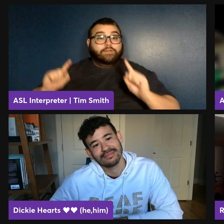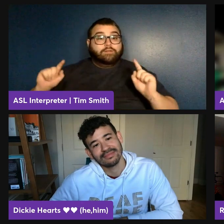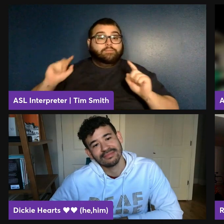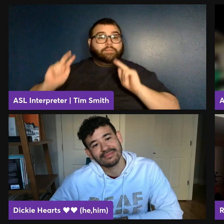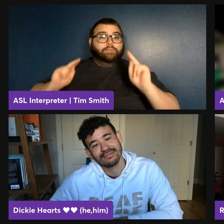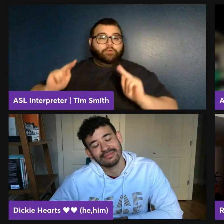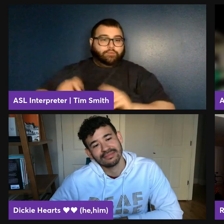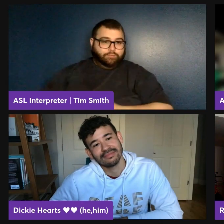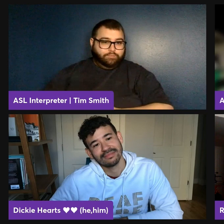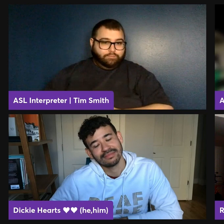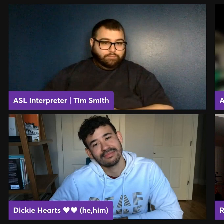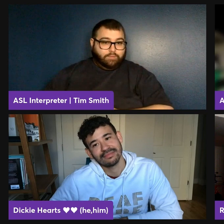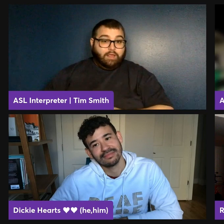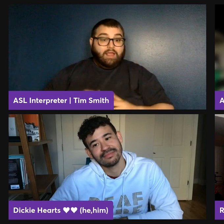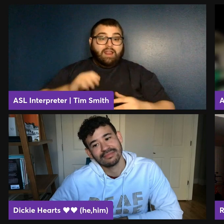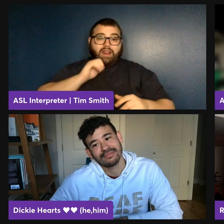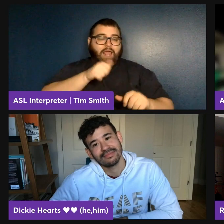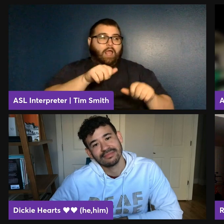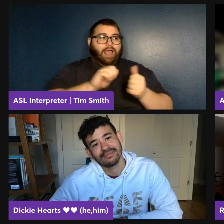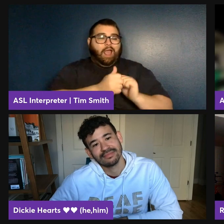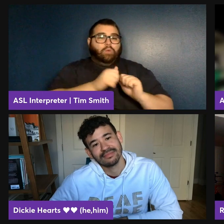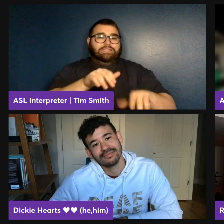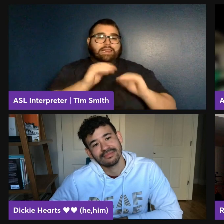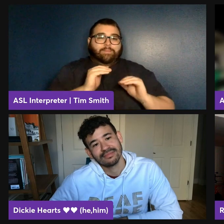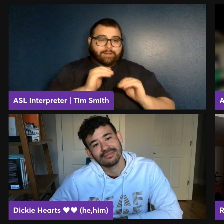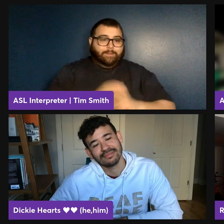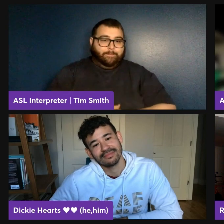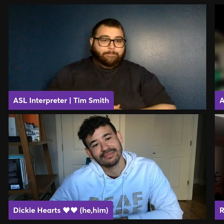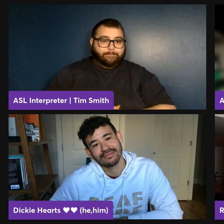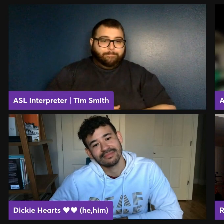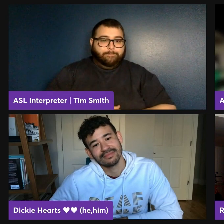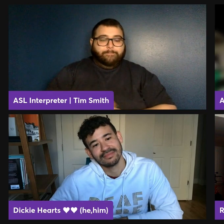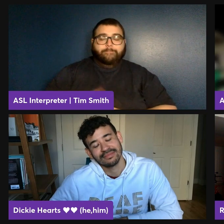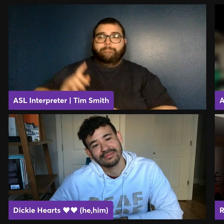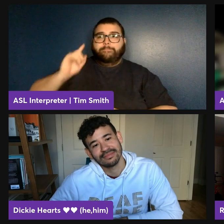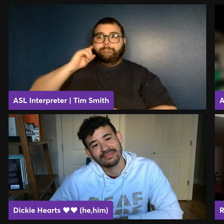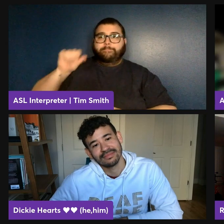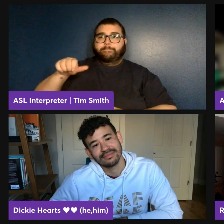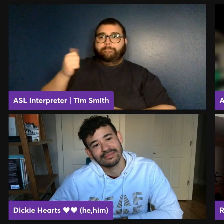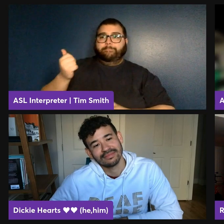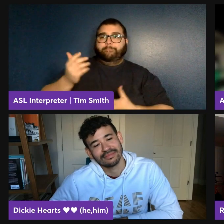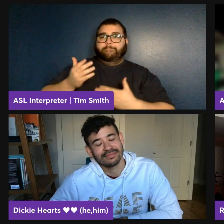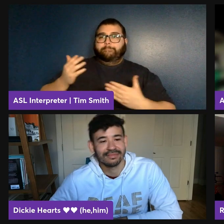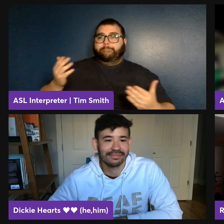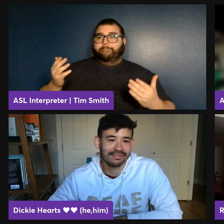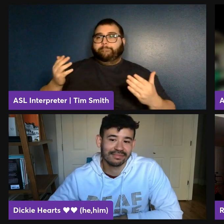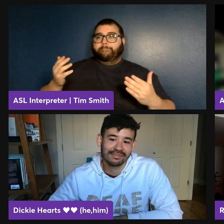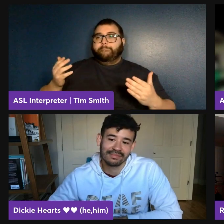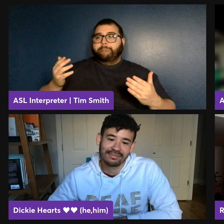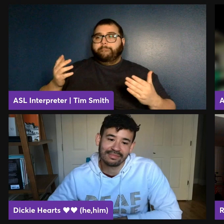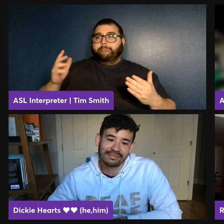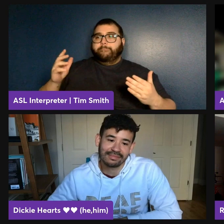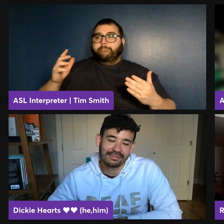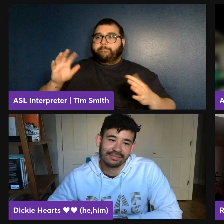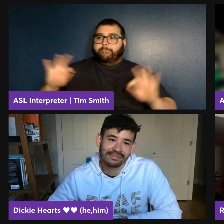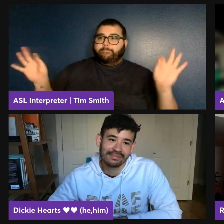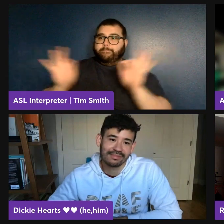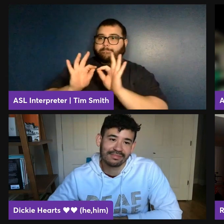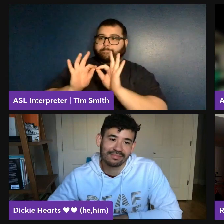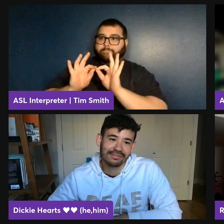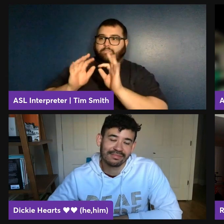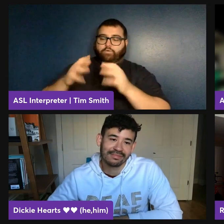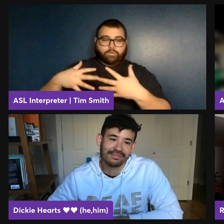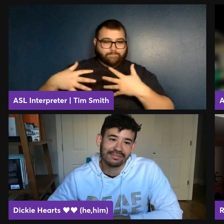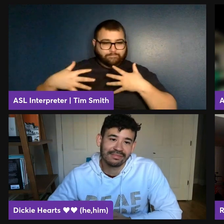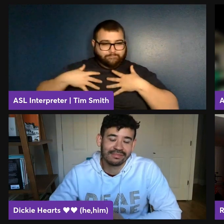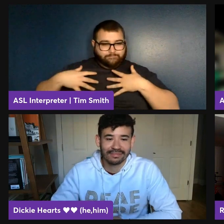and how is it not? I think another thing that is important to the vibe of our show that I